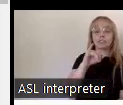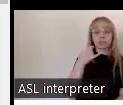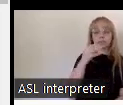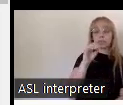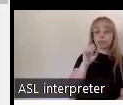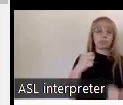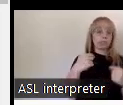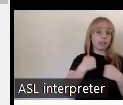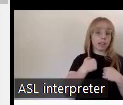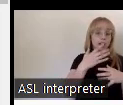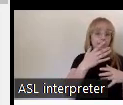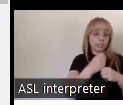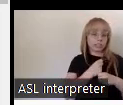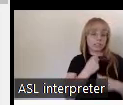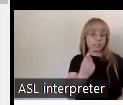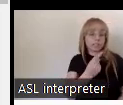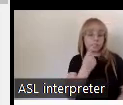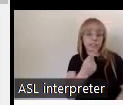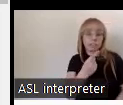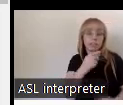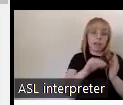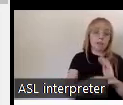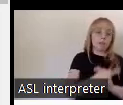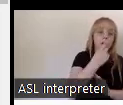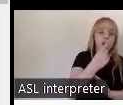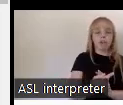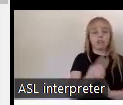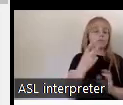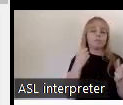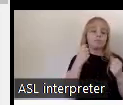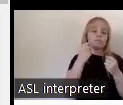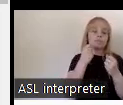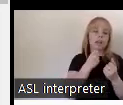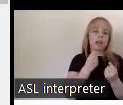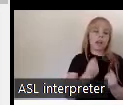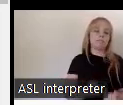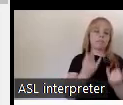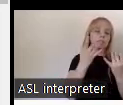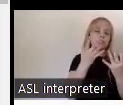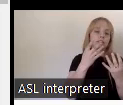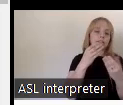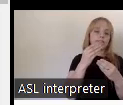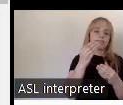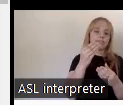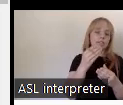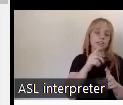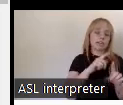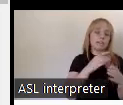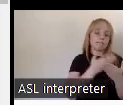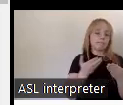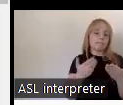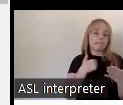I receive something, a number 1 or a number 2, however many files I have received are going to come up here as